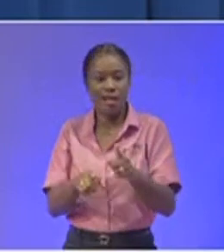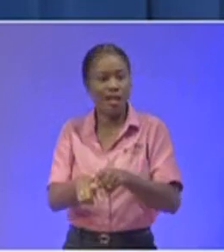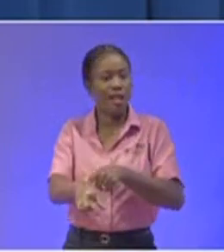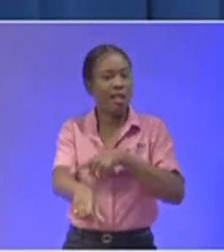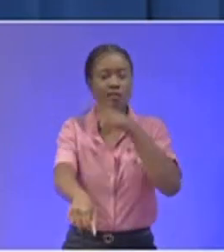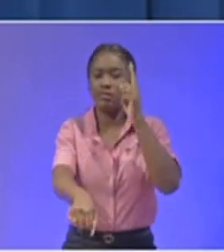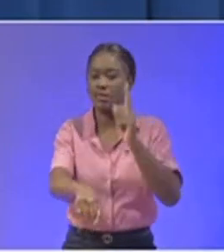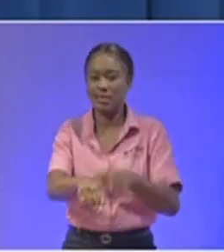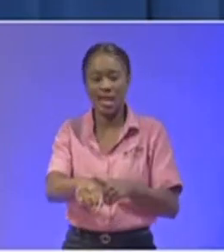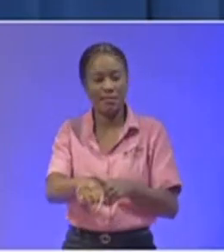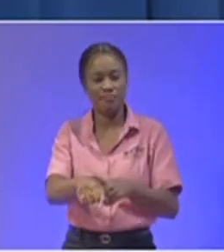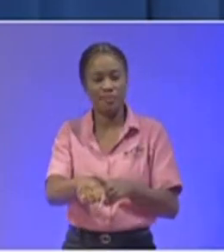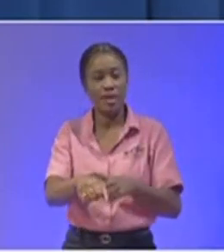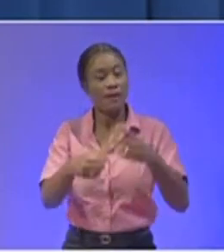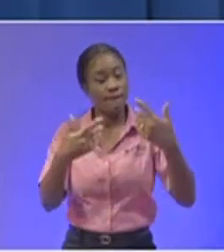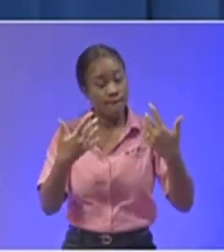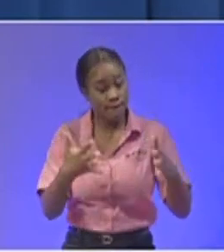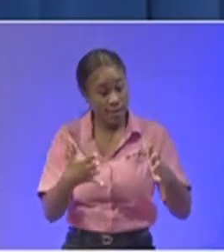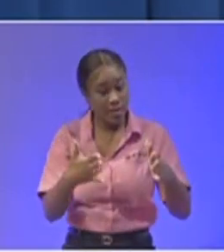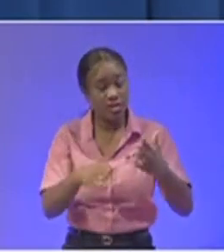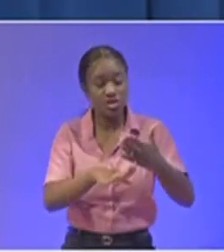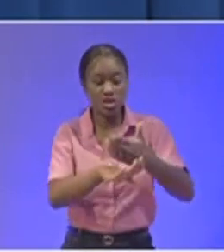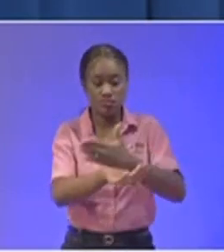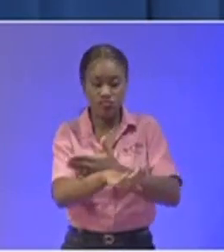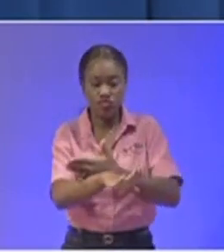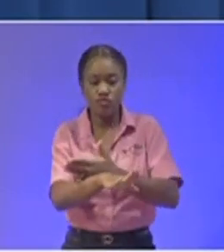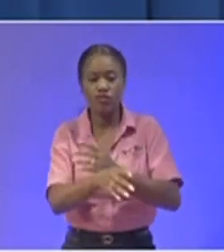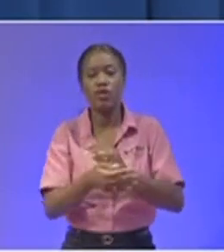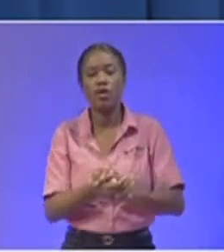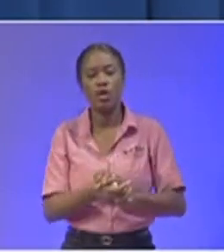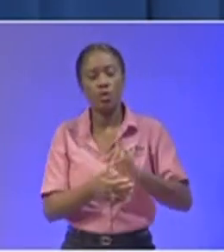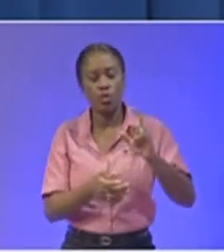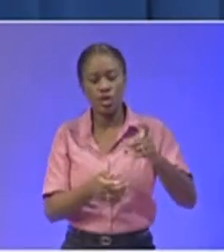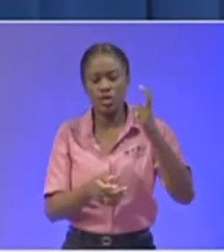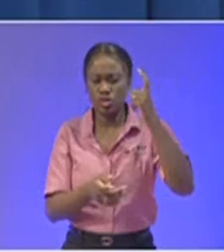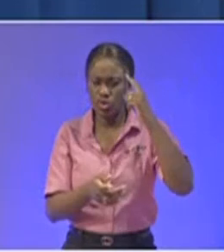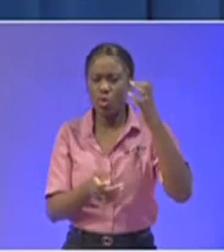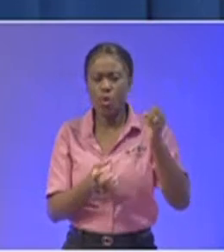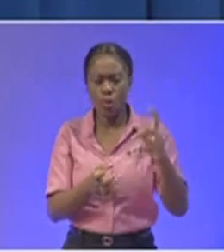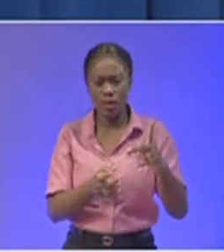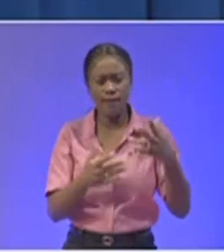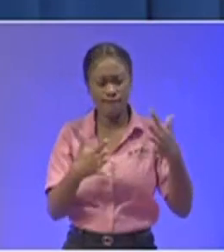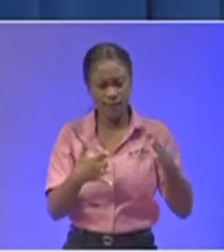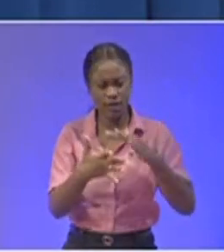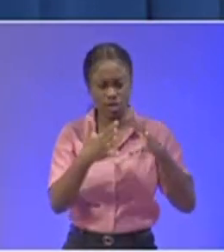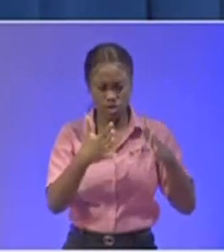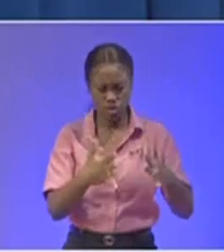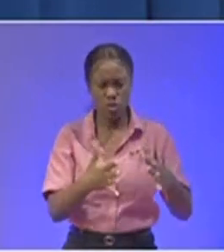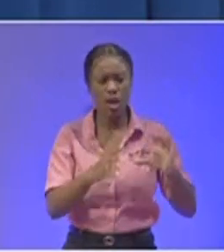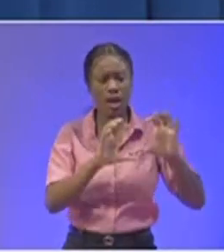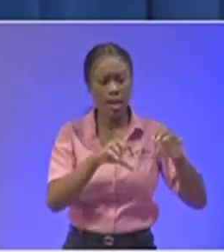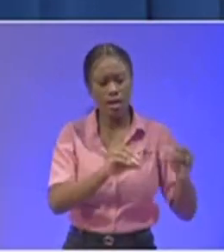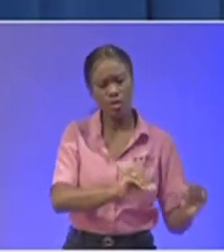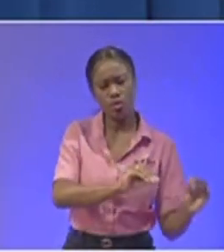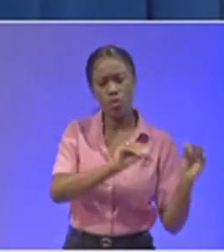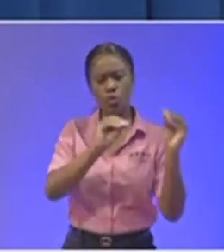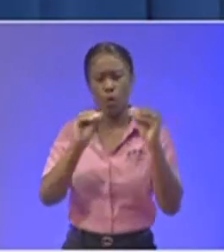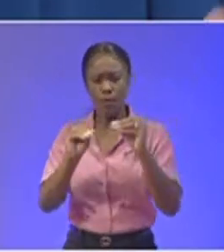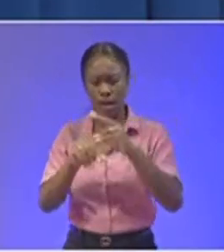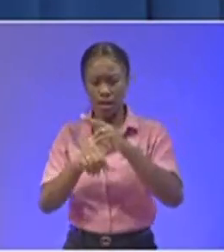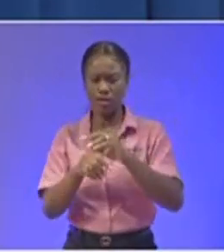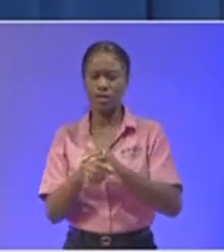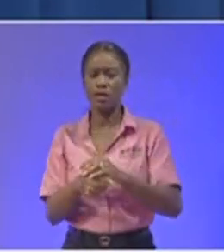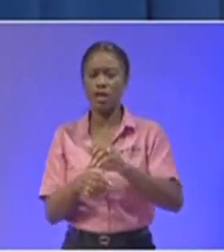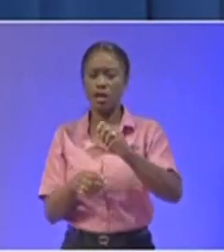with monitoring, it means we'll know what gains you're making, what you're still struggling with, what is intersecting to cause your problems. We